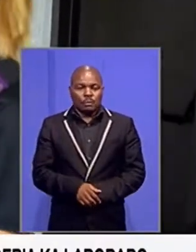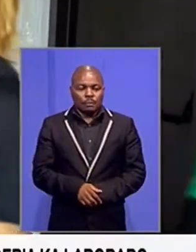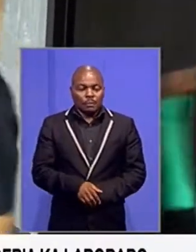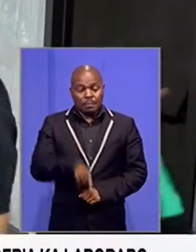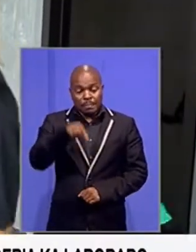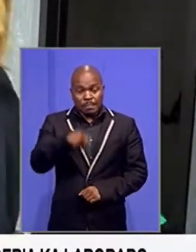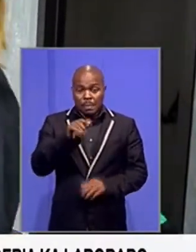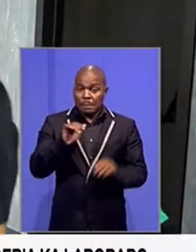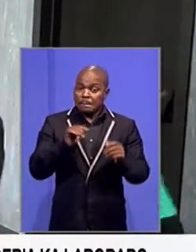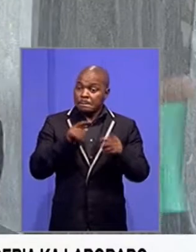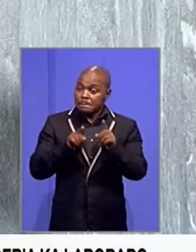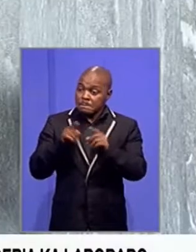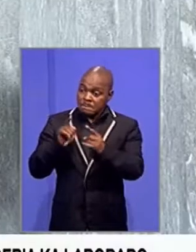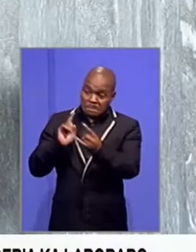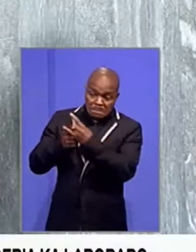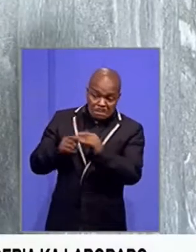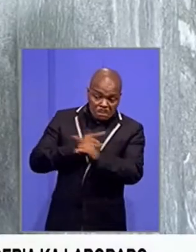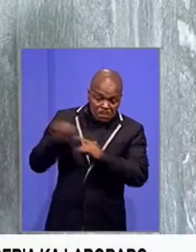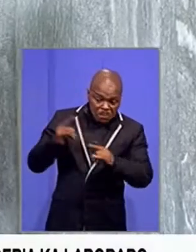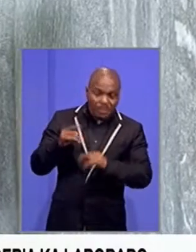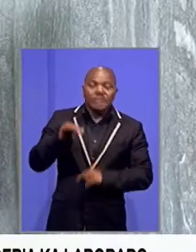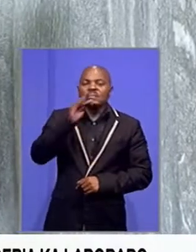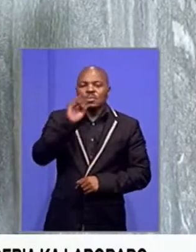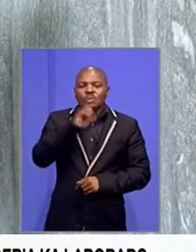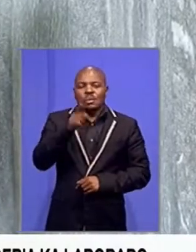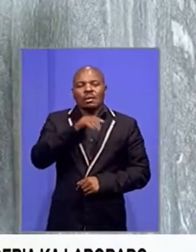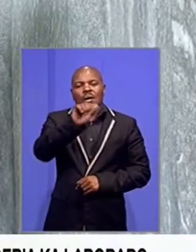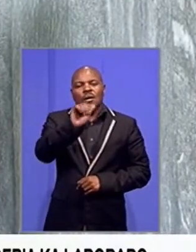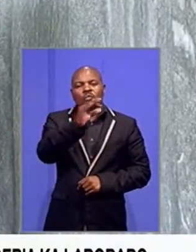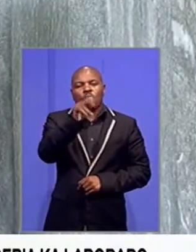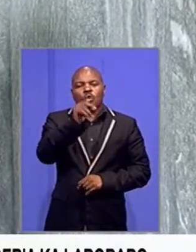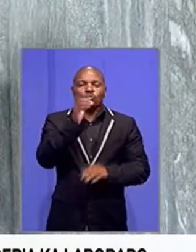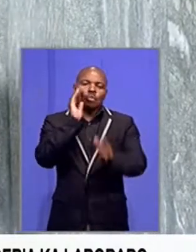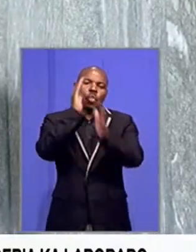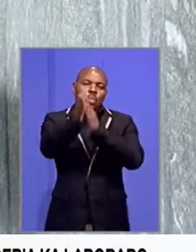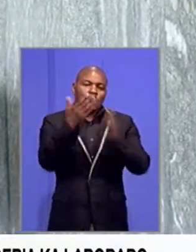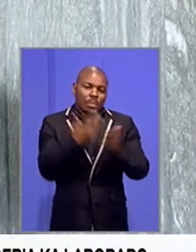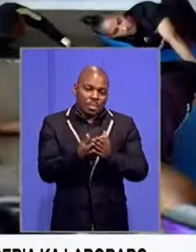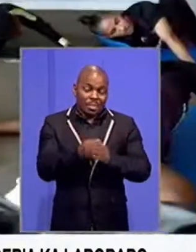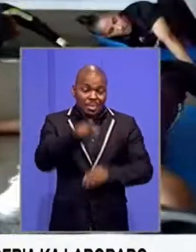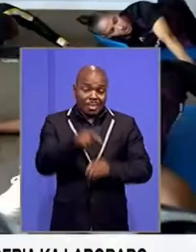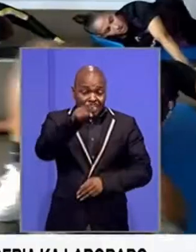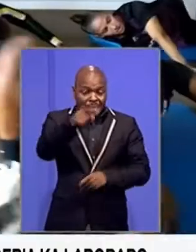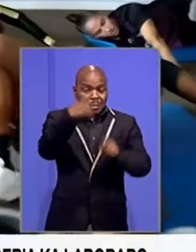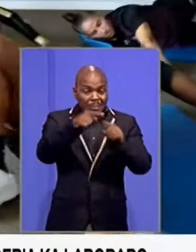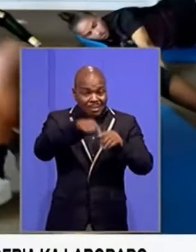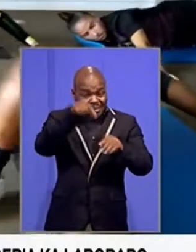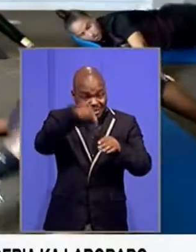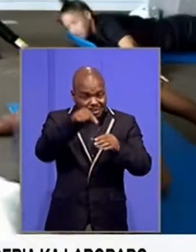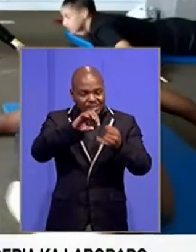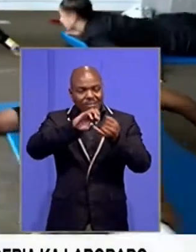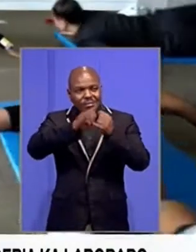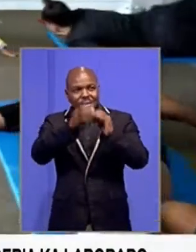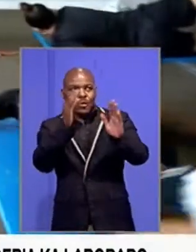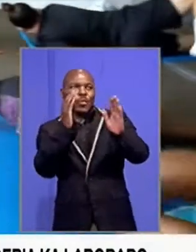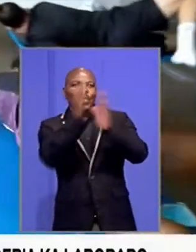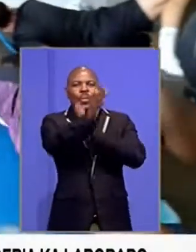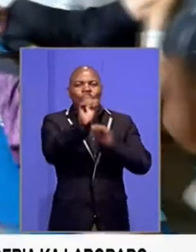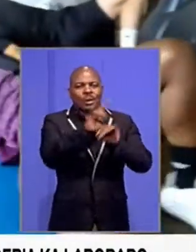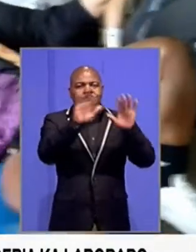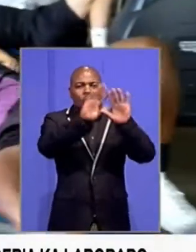Sephetho sentle se tla bona sehlopha sena se phunyeletsa ho dipapadi tsa AFCON tseo le tsona di tla sebediswa jwalo ka dipapadi tsa mohopo